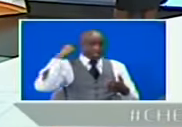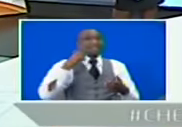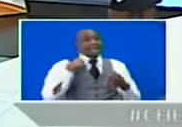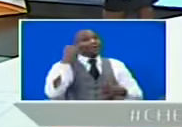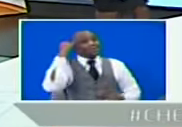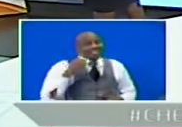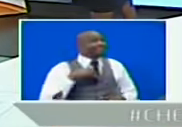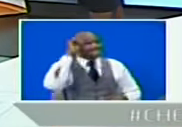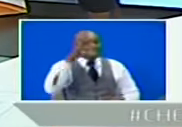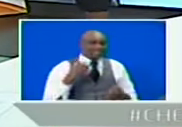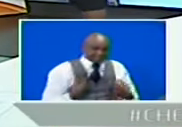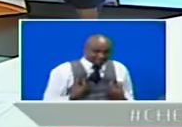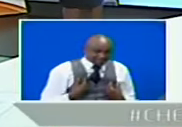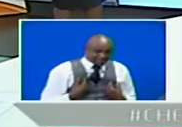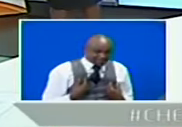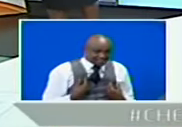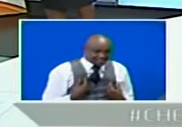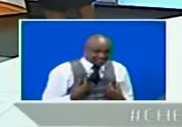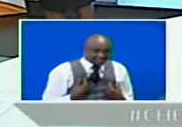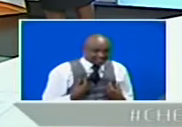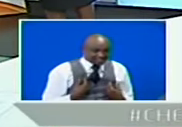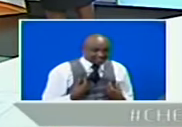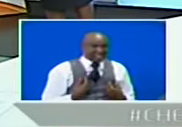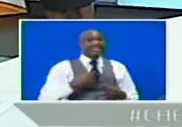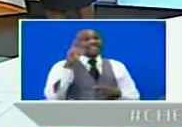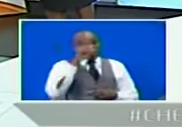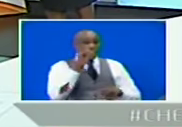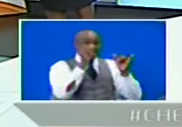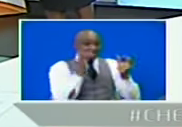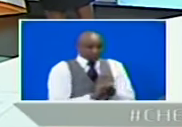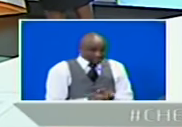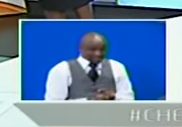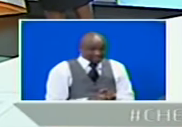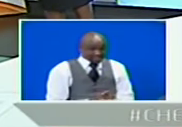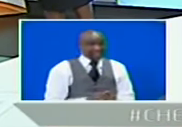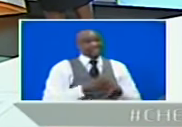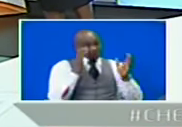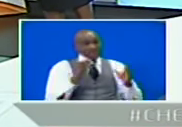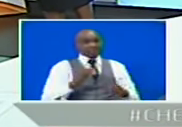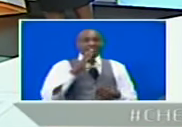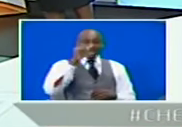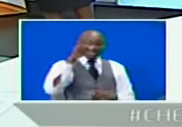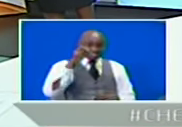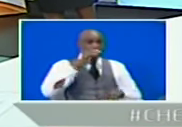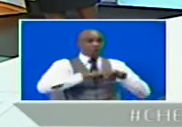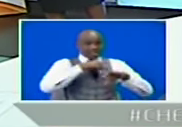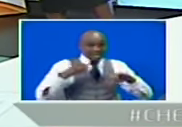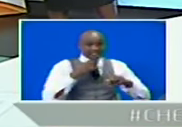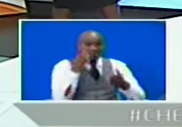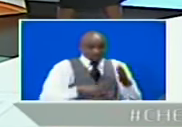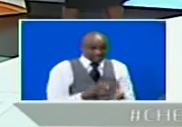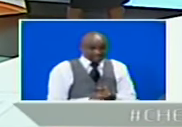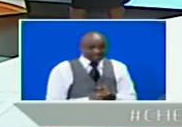my surprise, Shundu. Mm-hmm. Nairobi News and Classic 105 Online quote